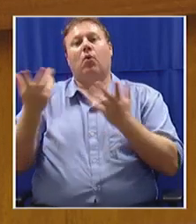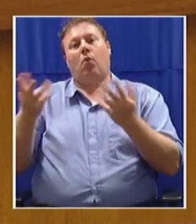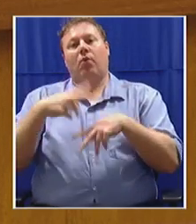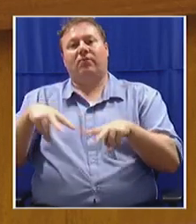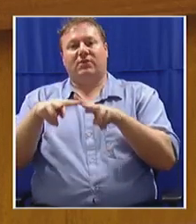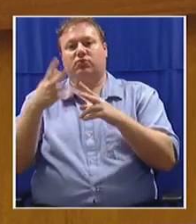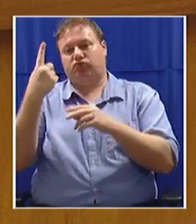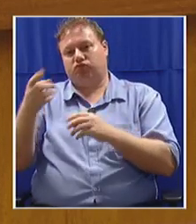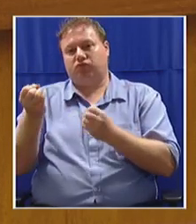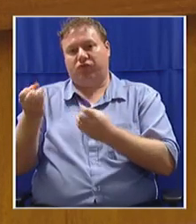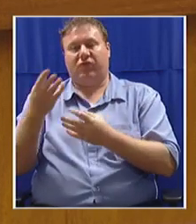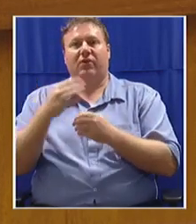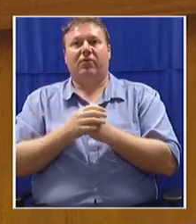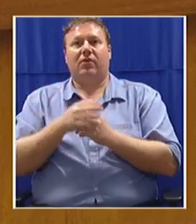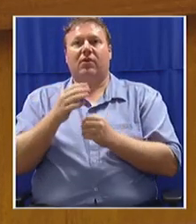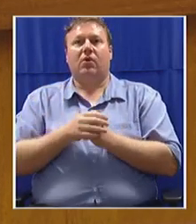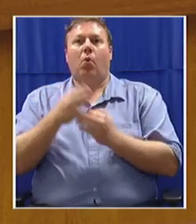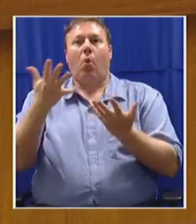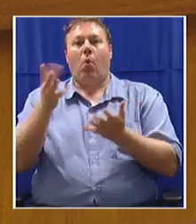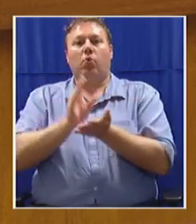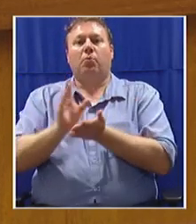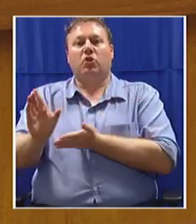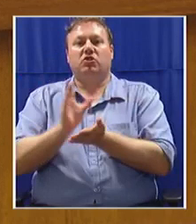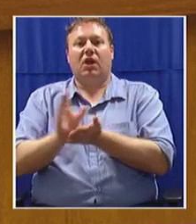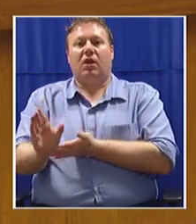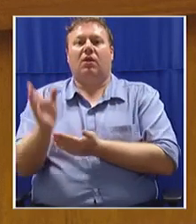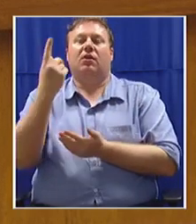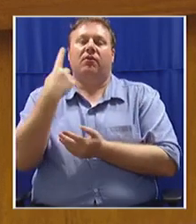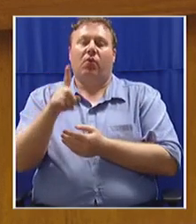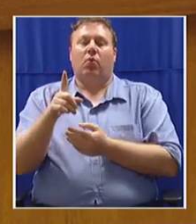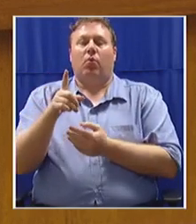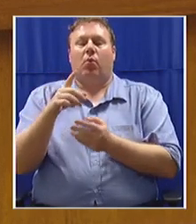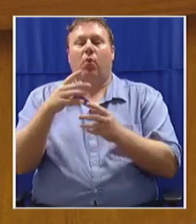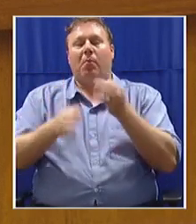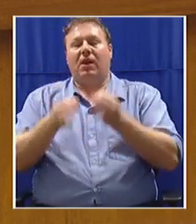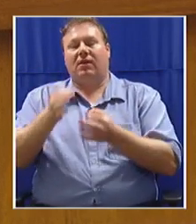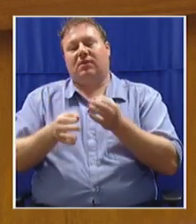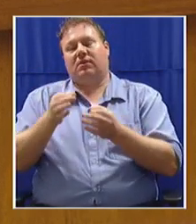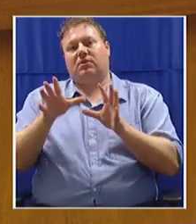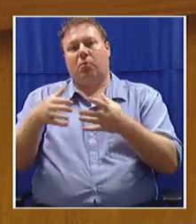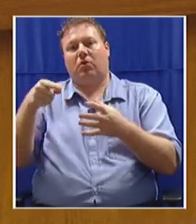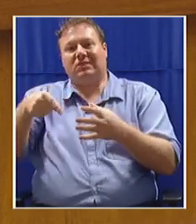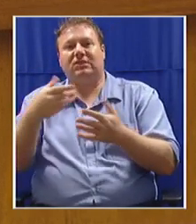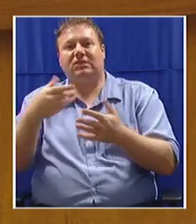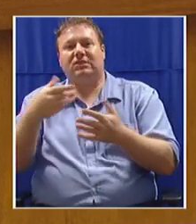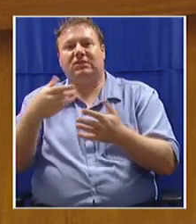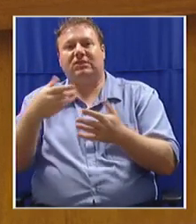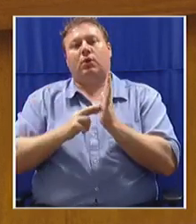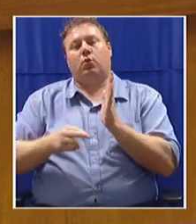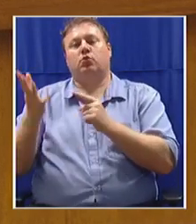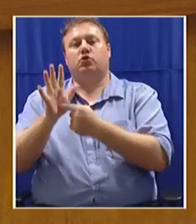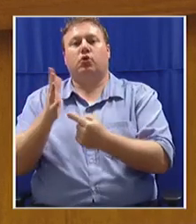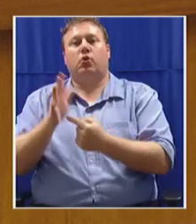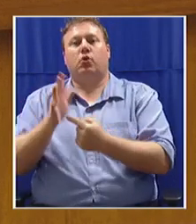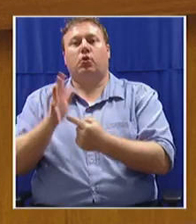party, and any sponsorships provided to a political party. The records must be available on social